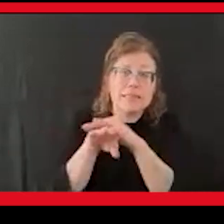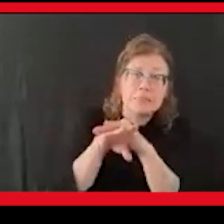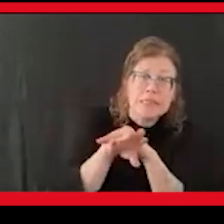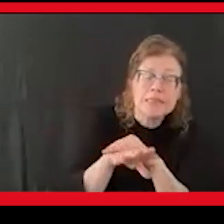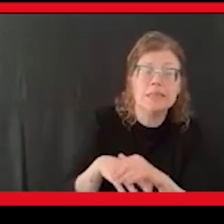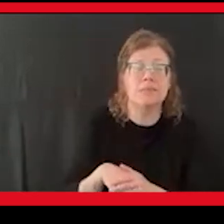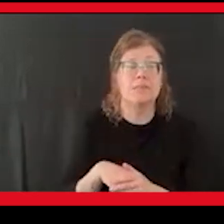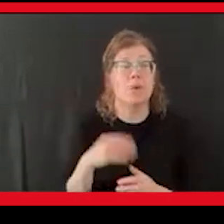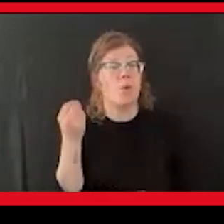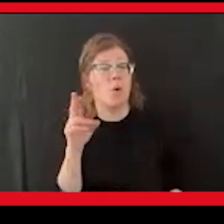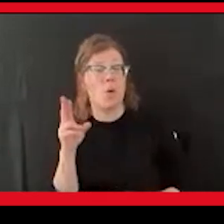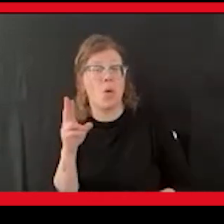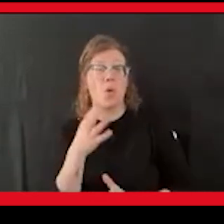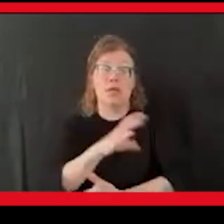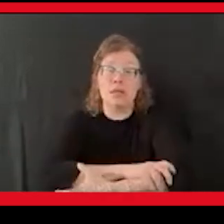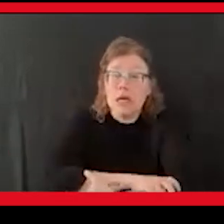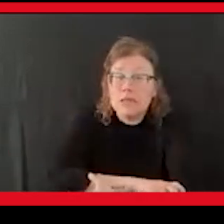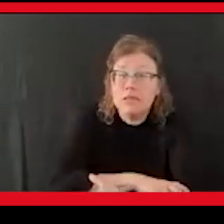audience development project.